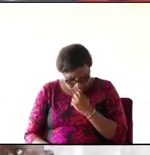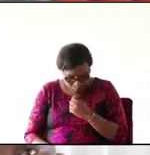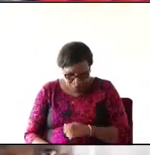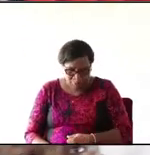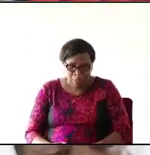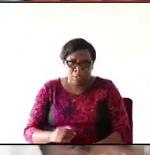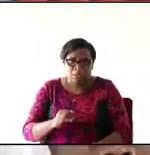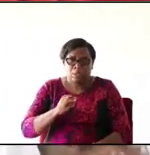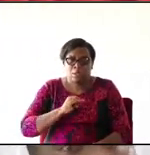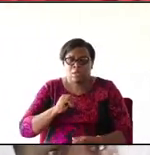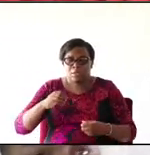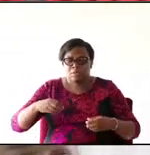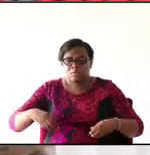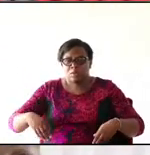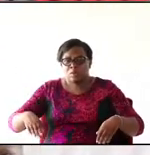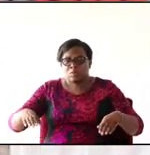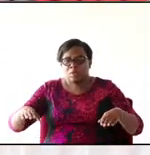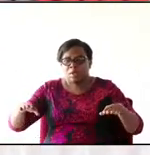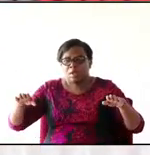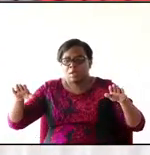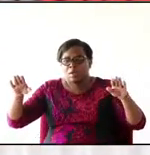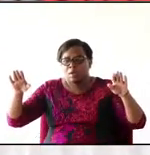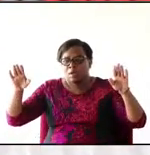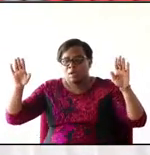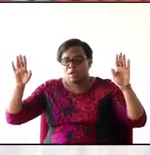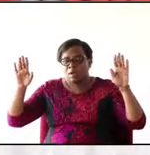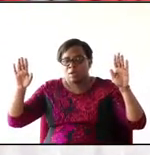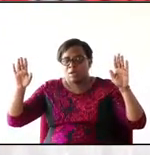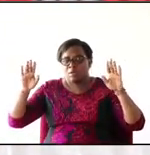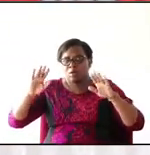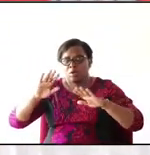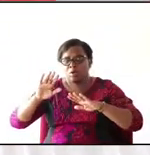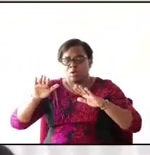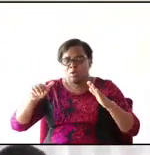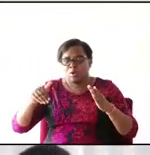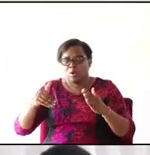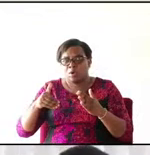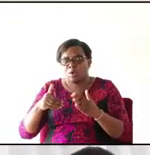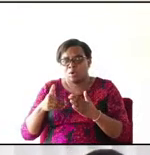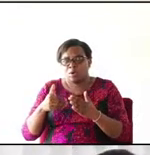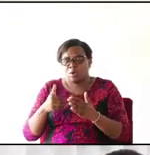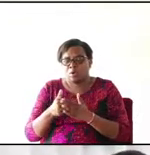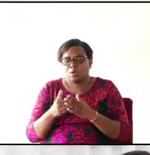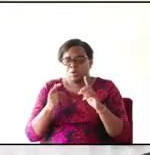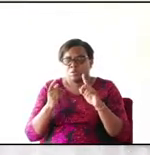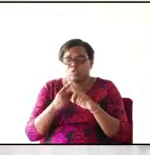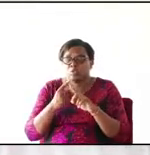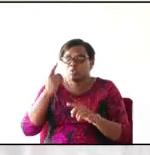This morning, I'm withholding nothing from you, Lord.